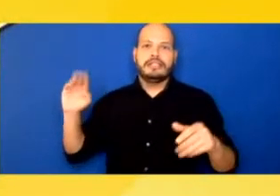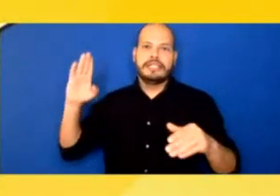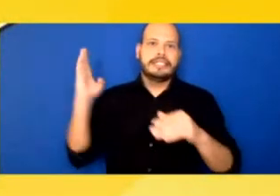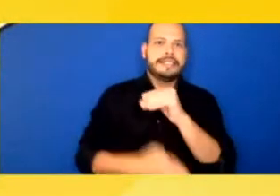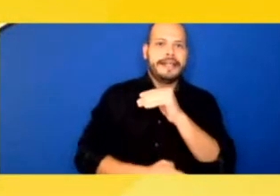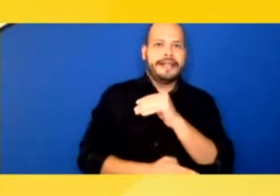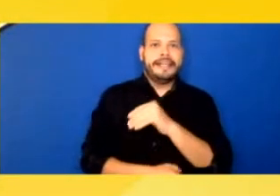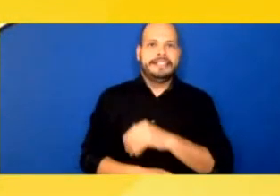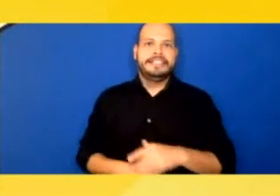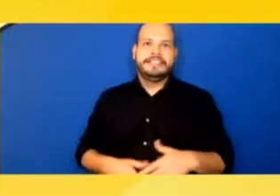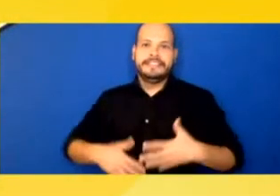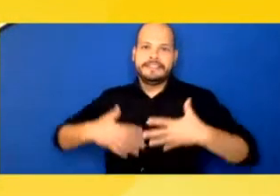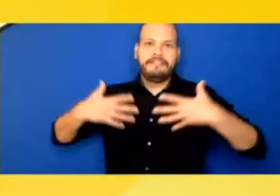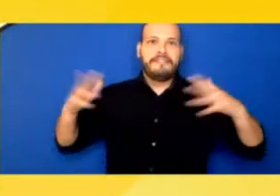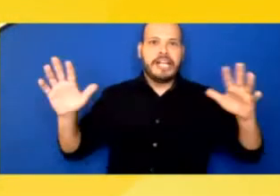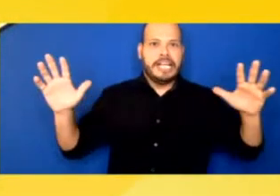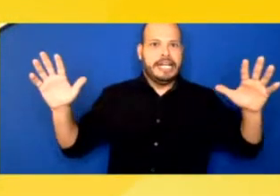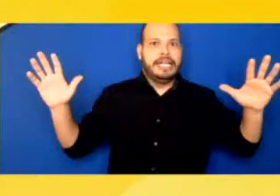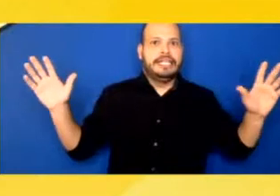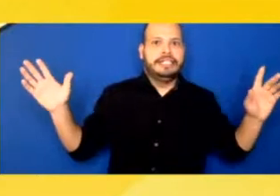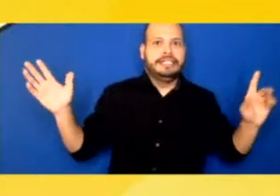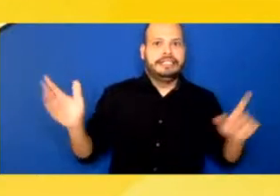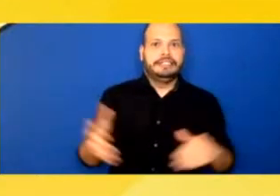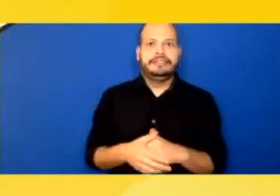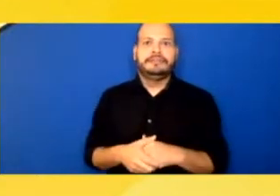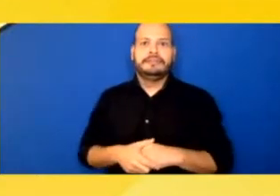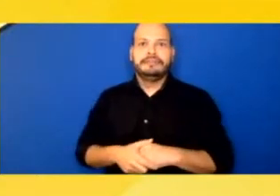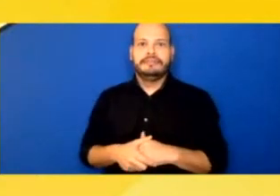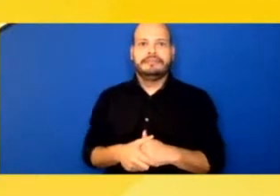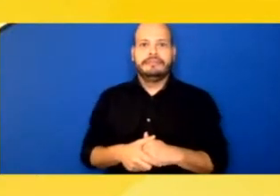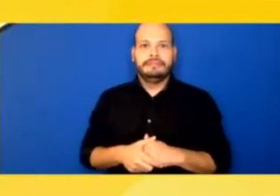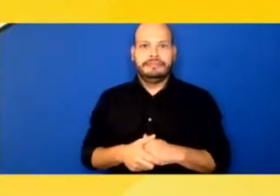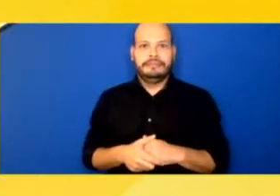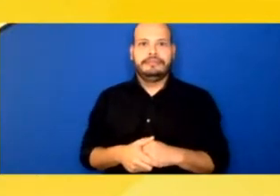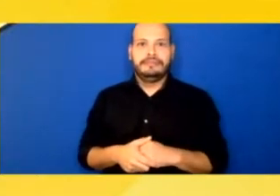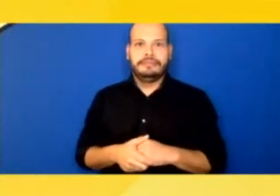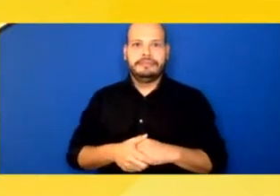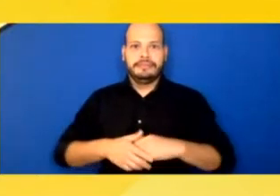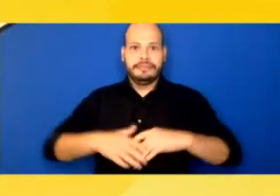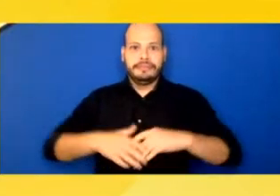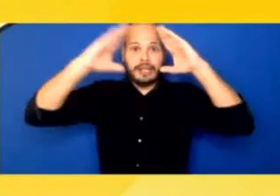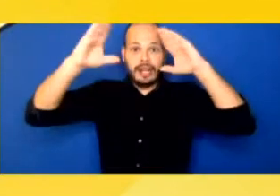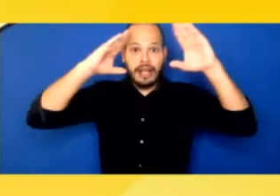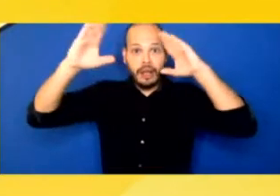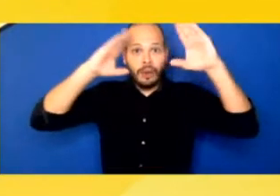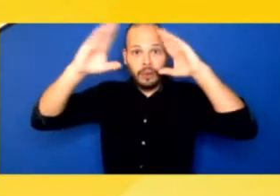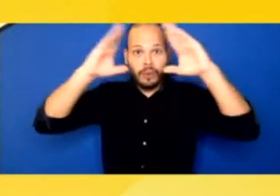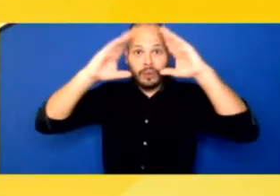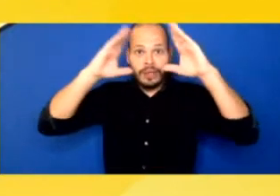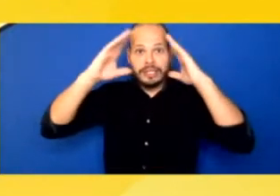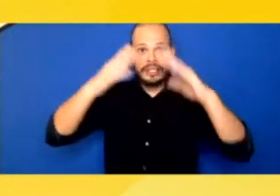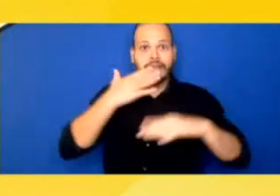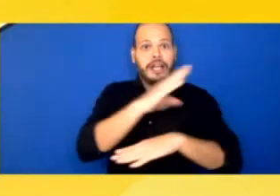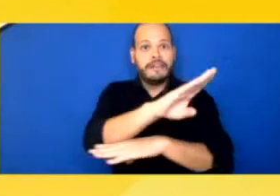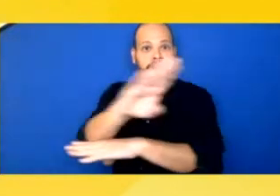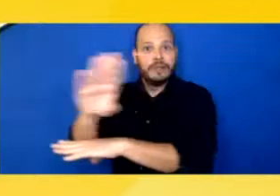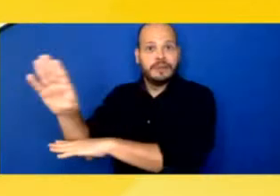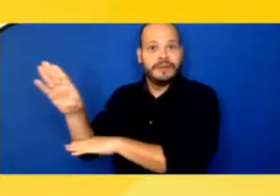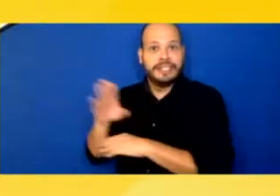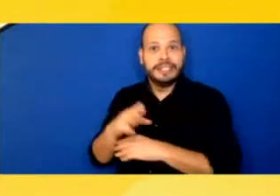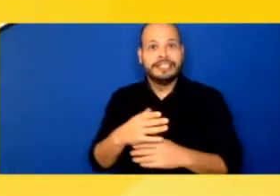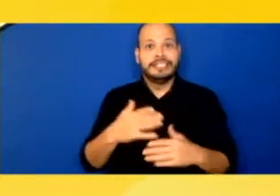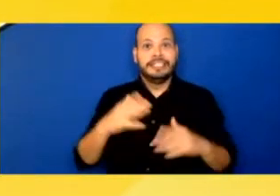Hello and greetings, everyone. Good to be with all of you on this call. Welcome. I'm Alvin